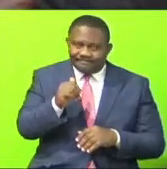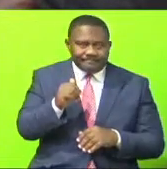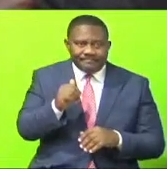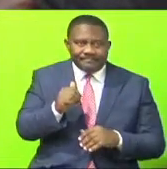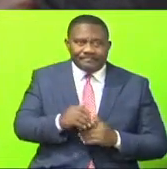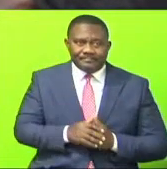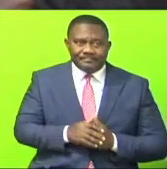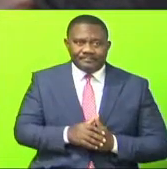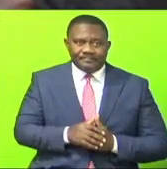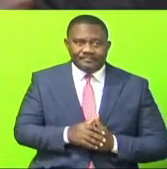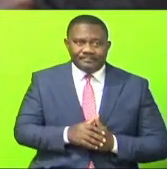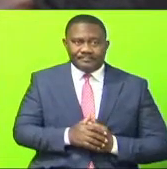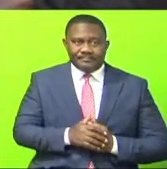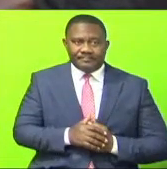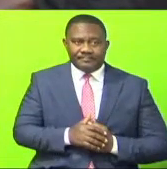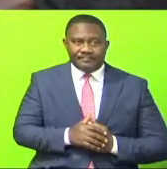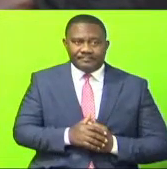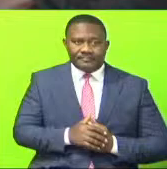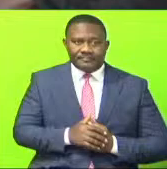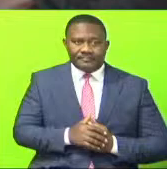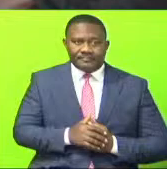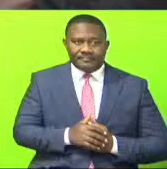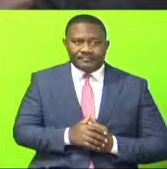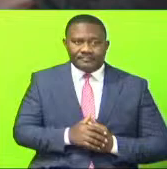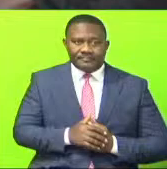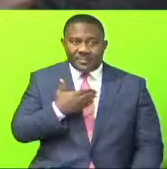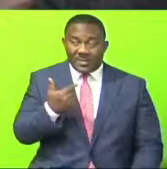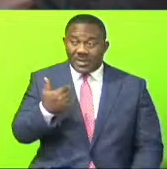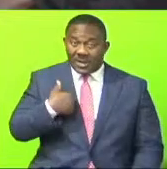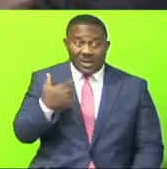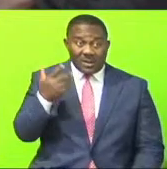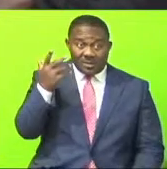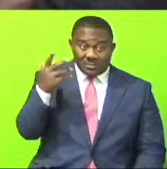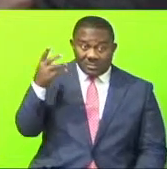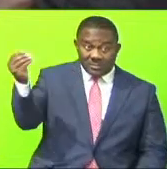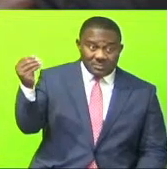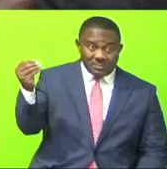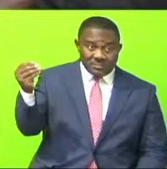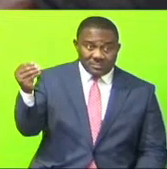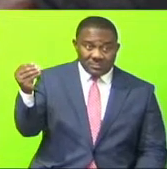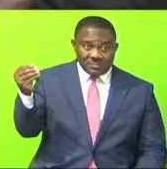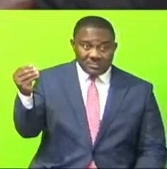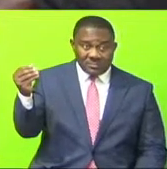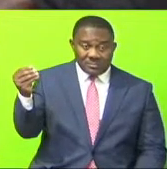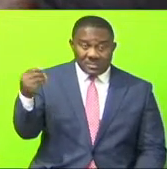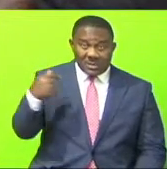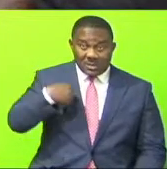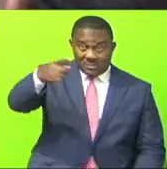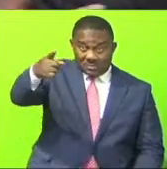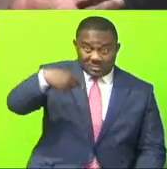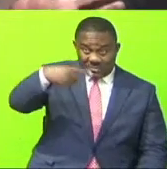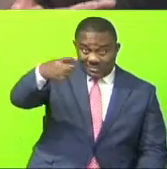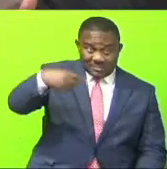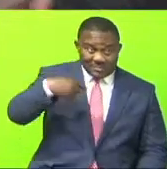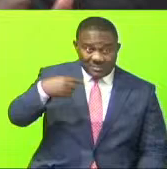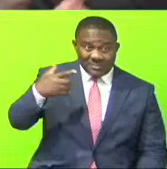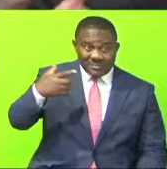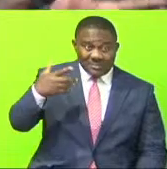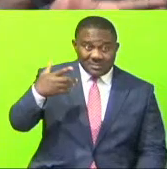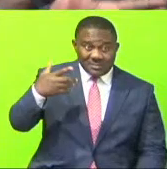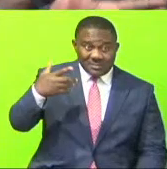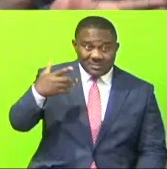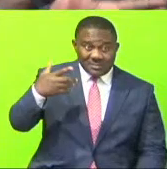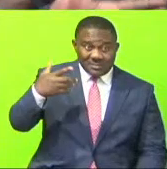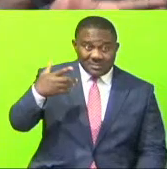And I'm very, very glad. I'm going to exit this chamber, God willing, with the Speaker. We should keep our name and hallow our